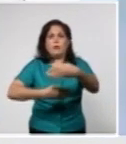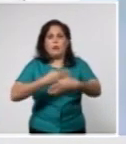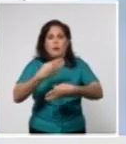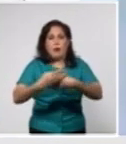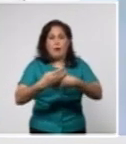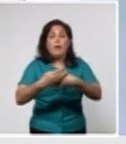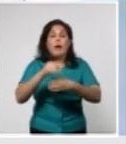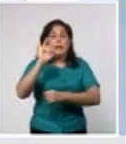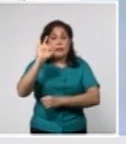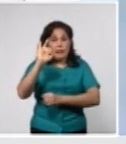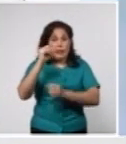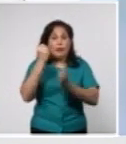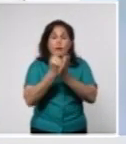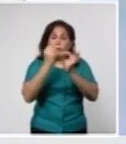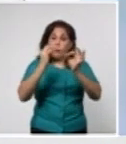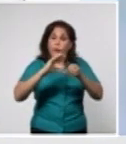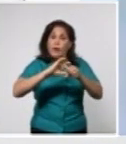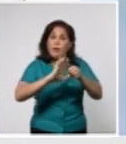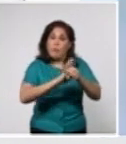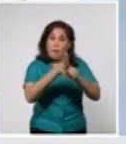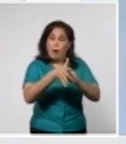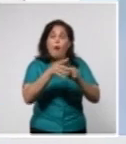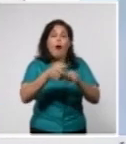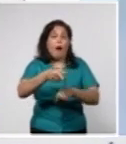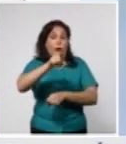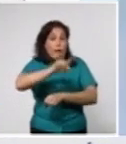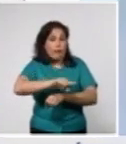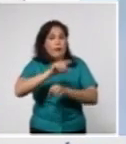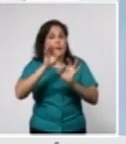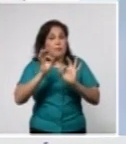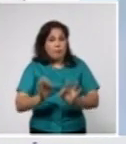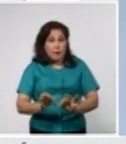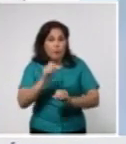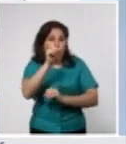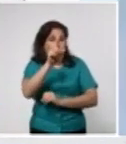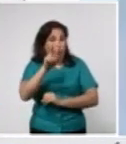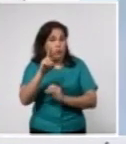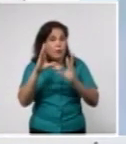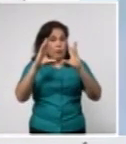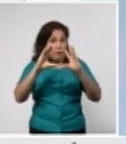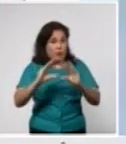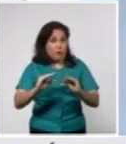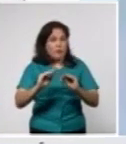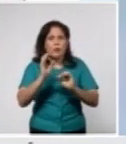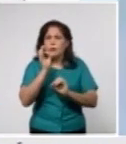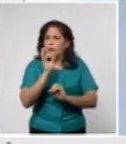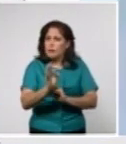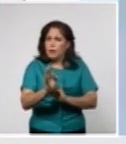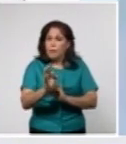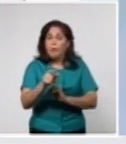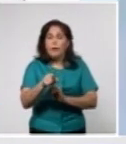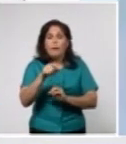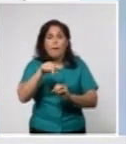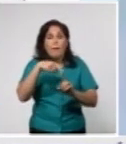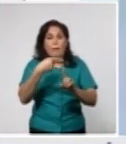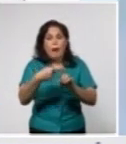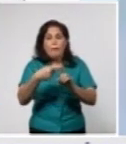processed. Thus, in Cuba, for these 7 positive cases,